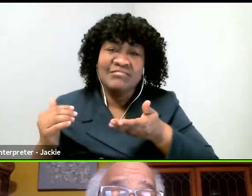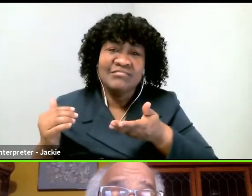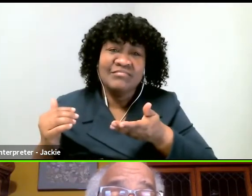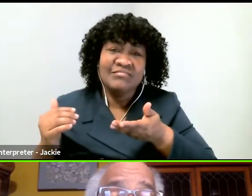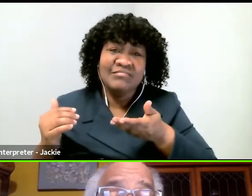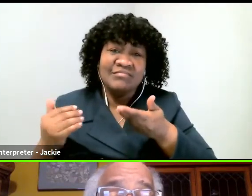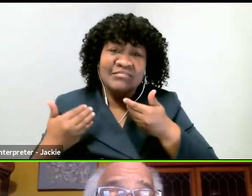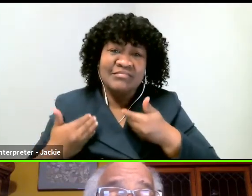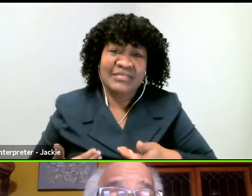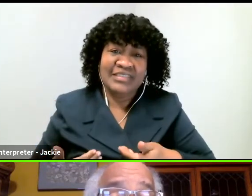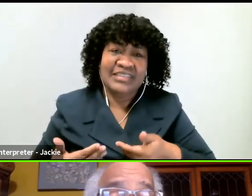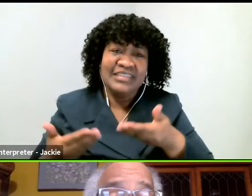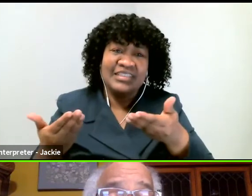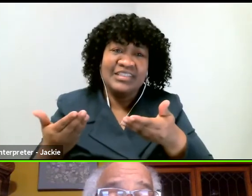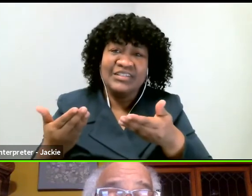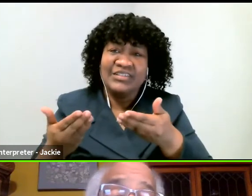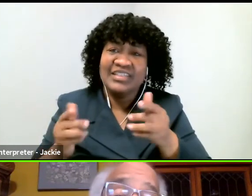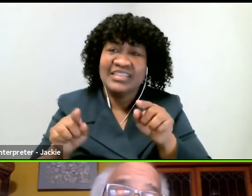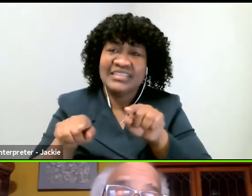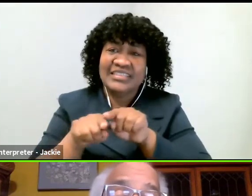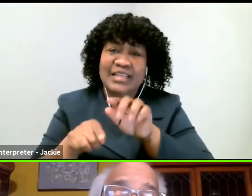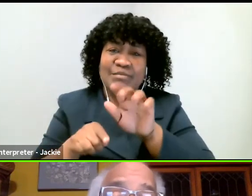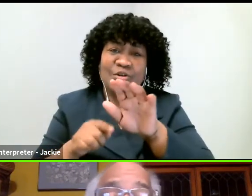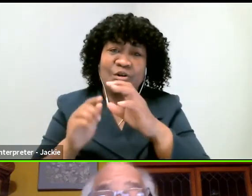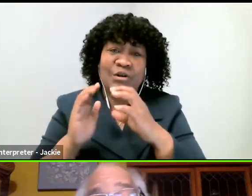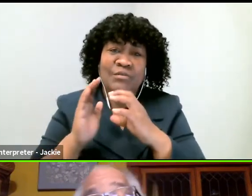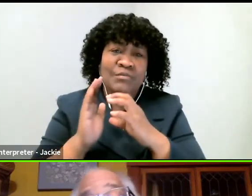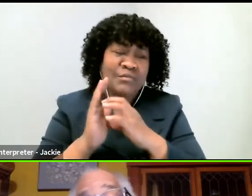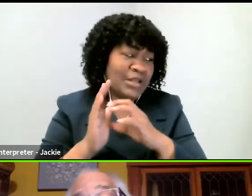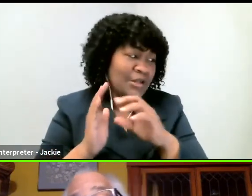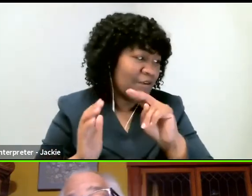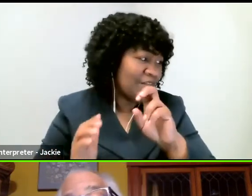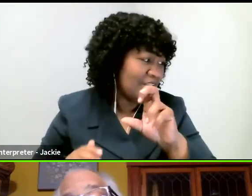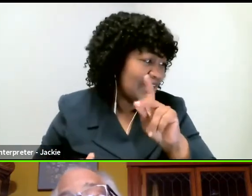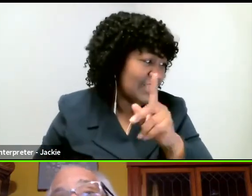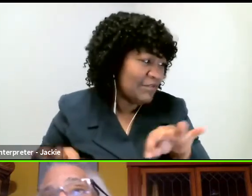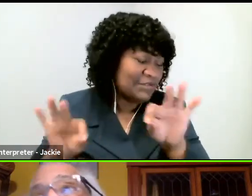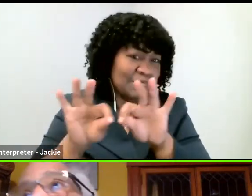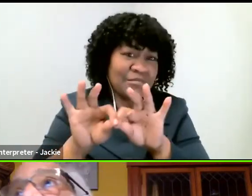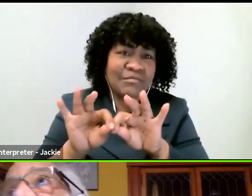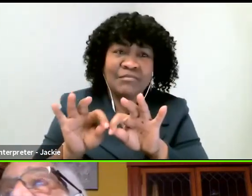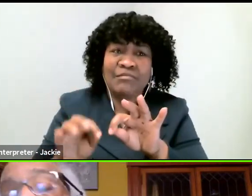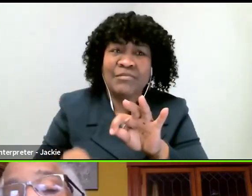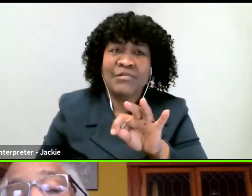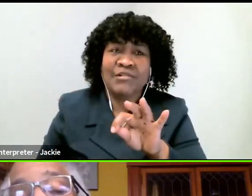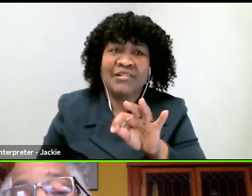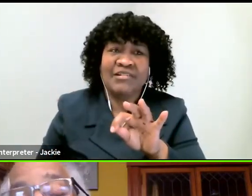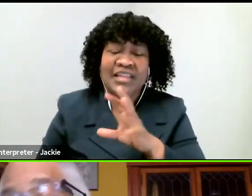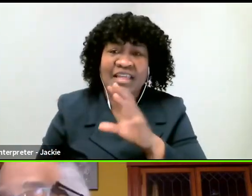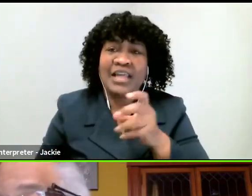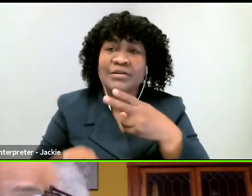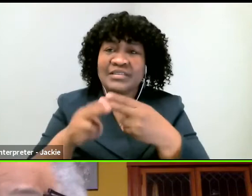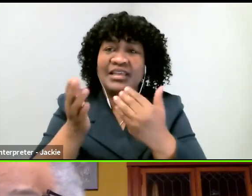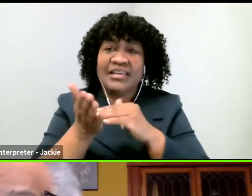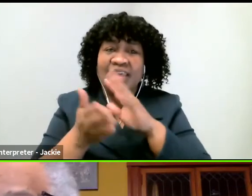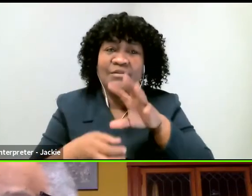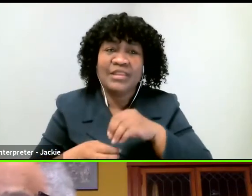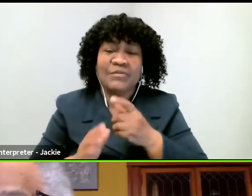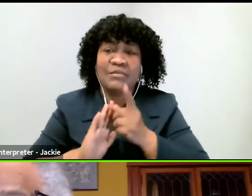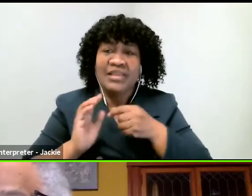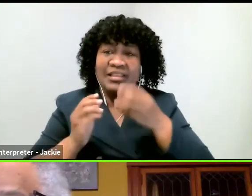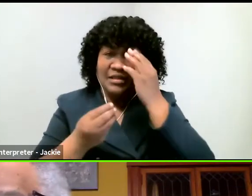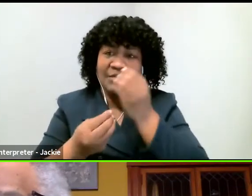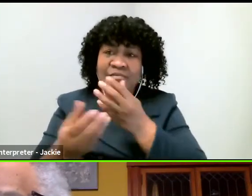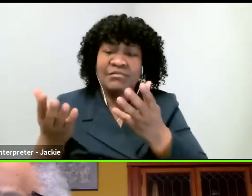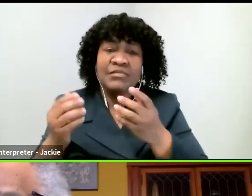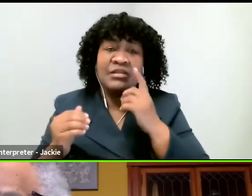Brathwaite in the same paragraph, Nate. That was important. And I'll mention that in a second.